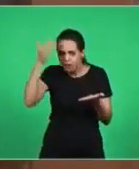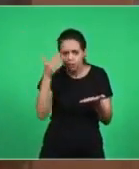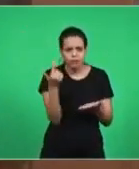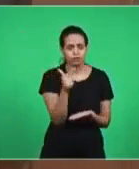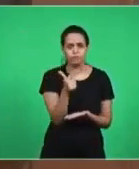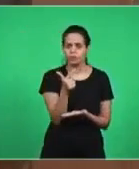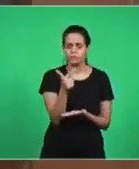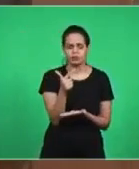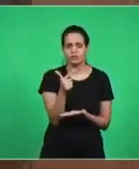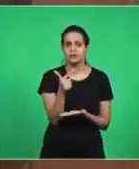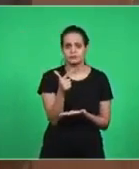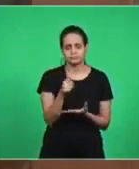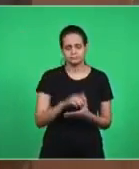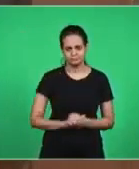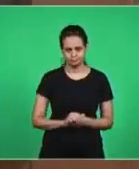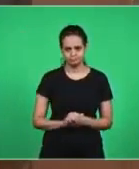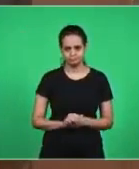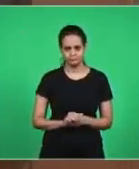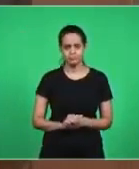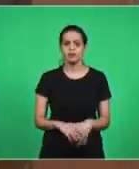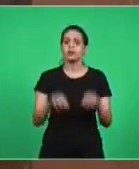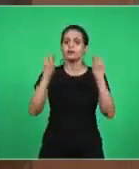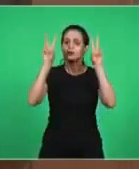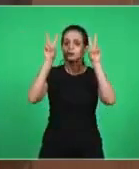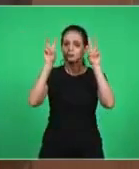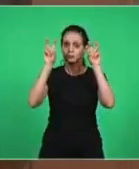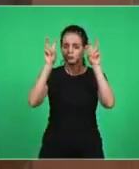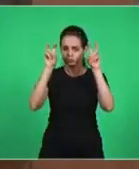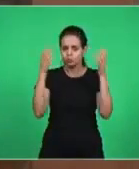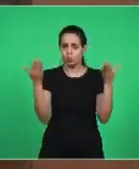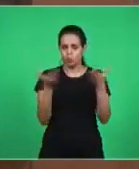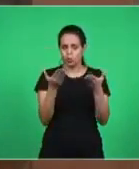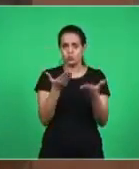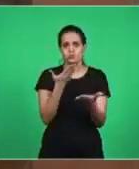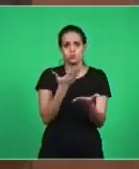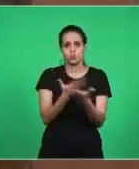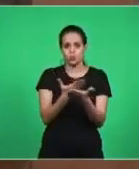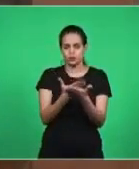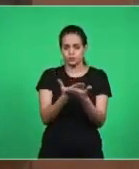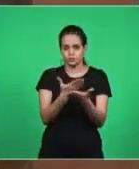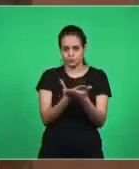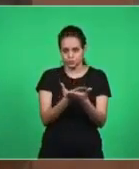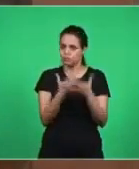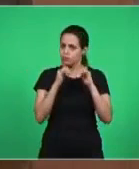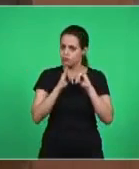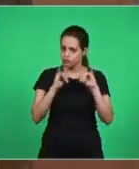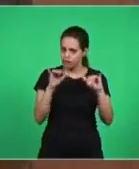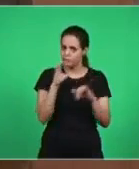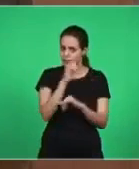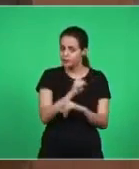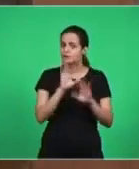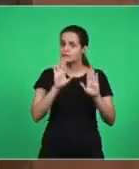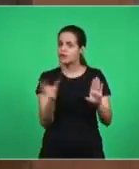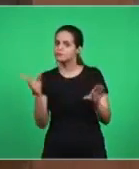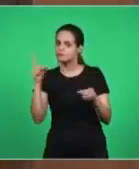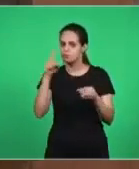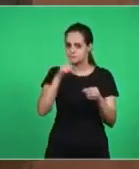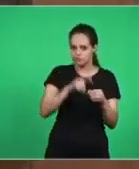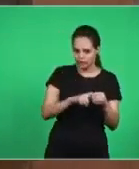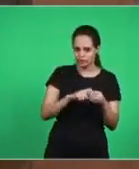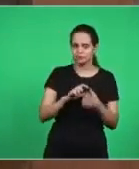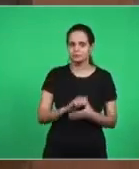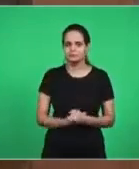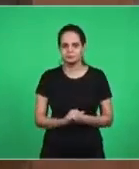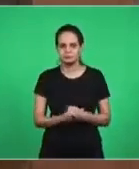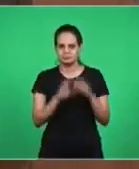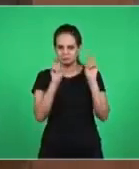to the brethren. It's more than the study that we're going to do today. We're going to do it quickly, but I want to go back here to